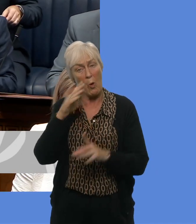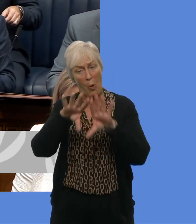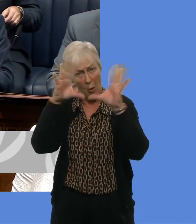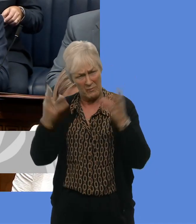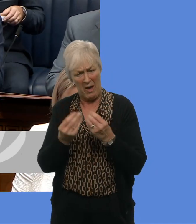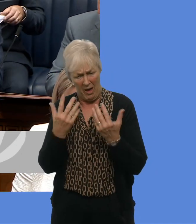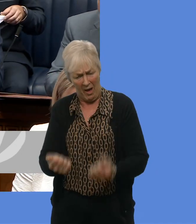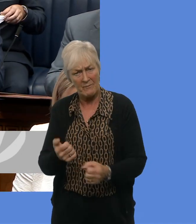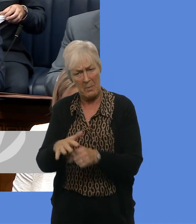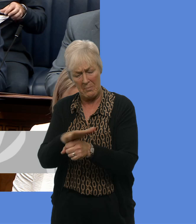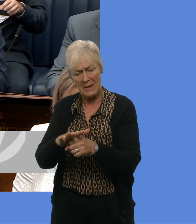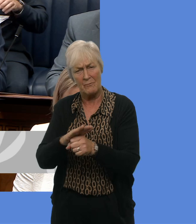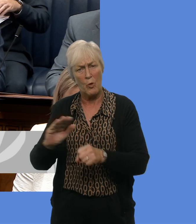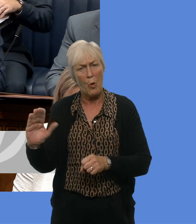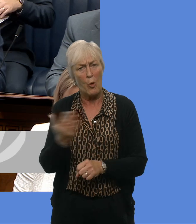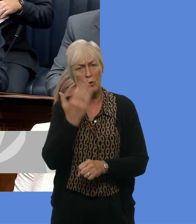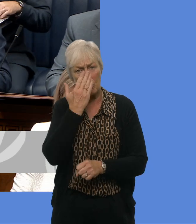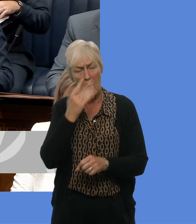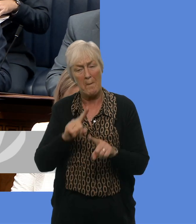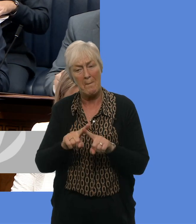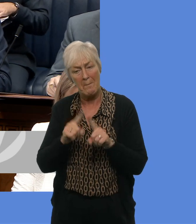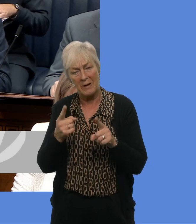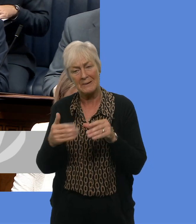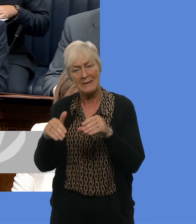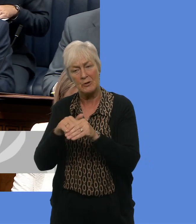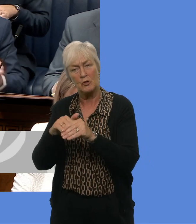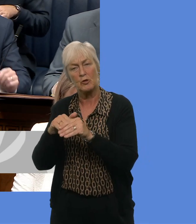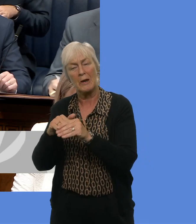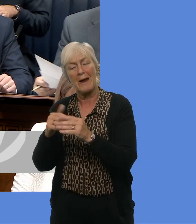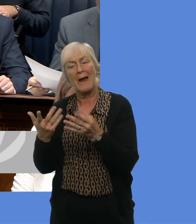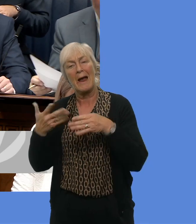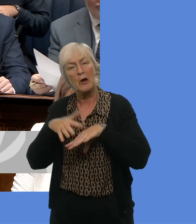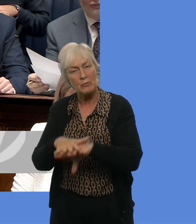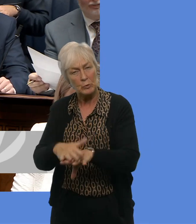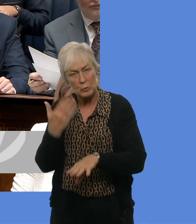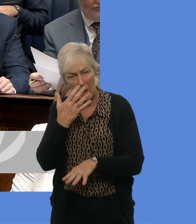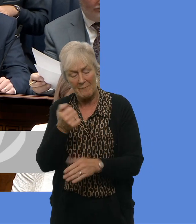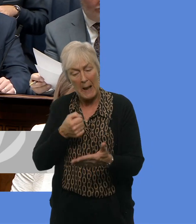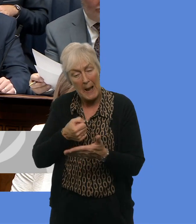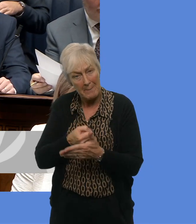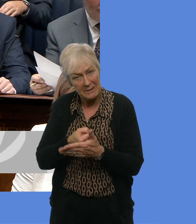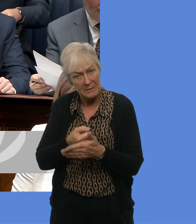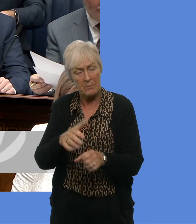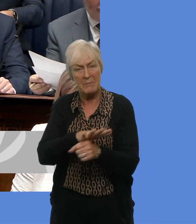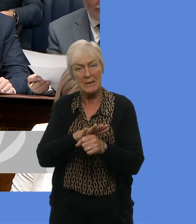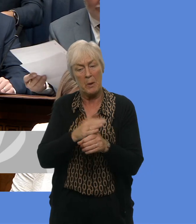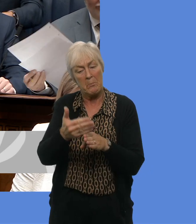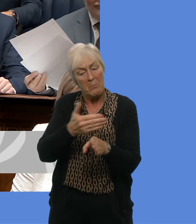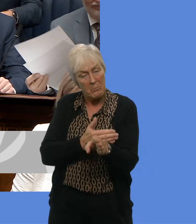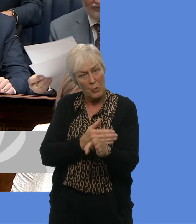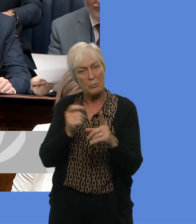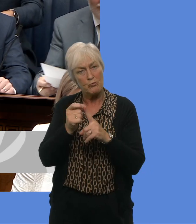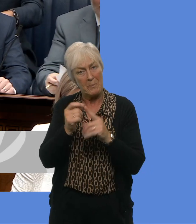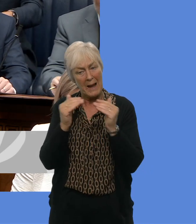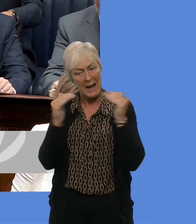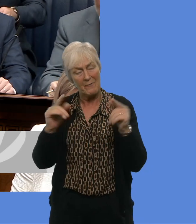available places in all sectors with the exception of the grant-maintained integrated. There are limited places available at post-primary level, however,